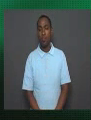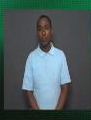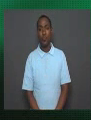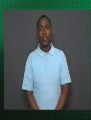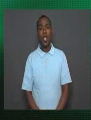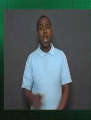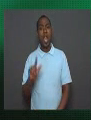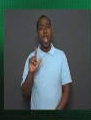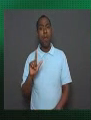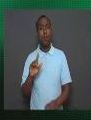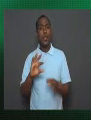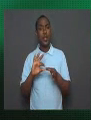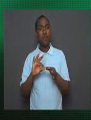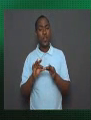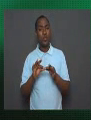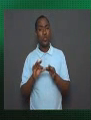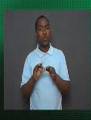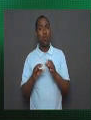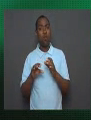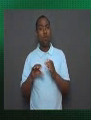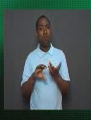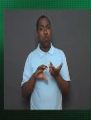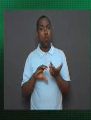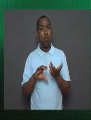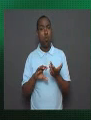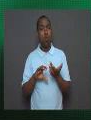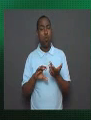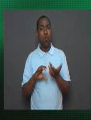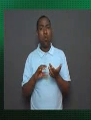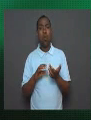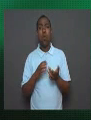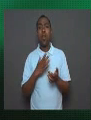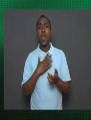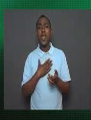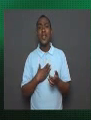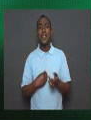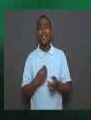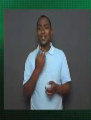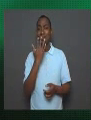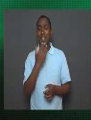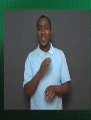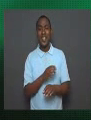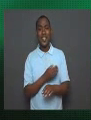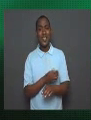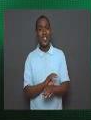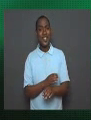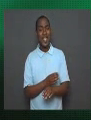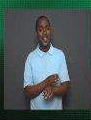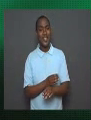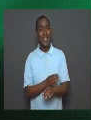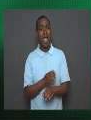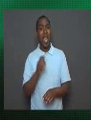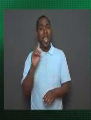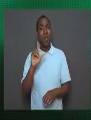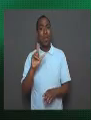is defined as the fluid containing white blood cells that flow in the